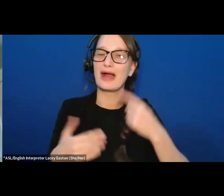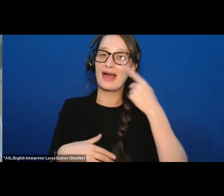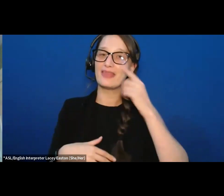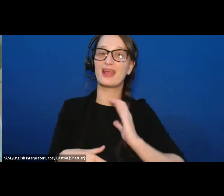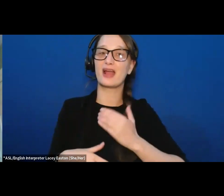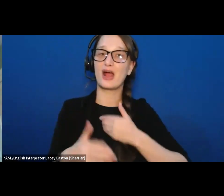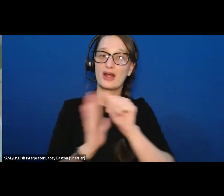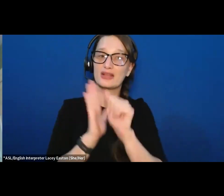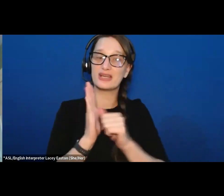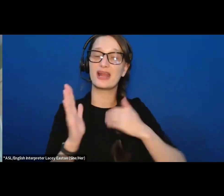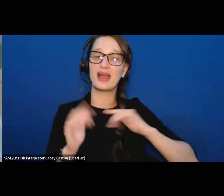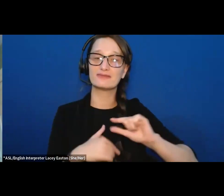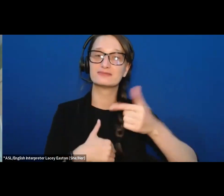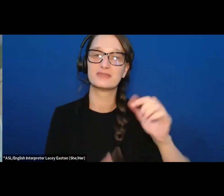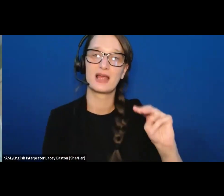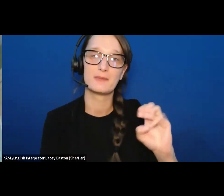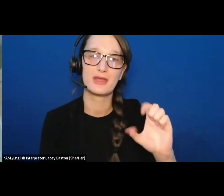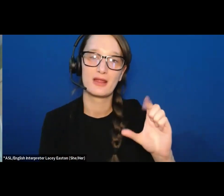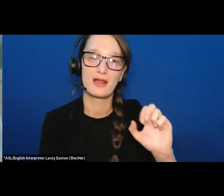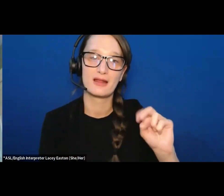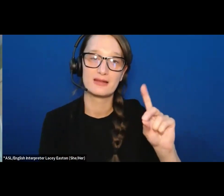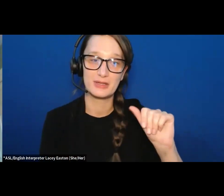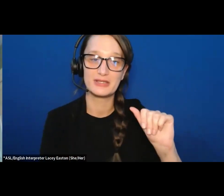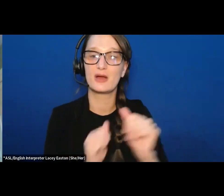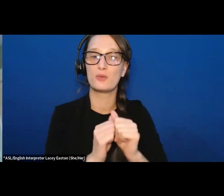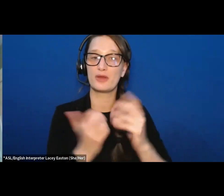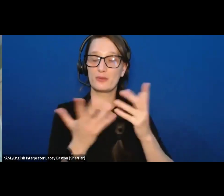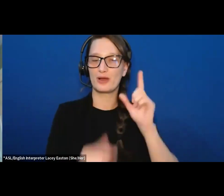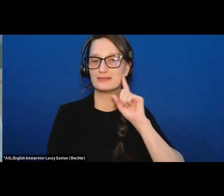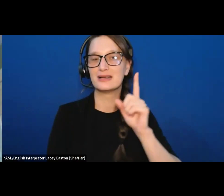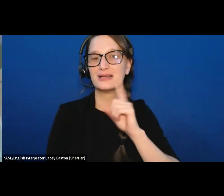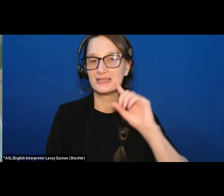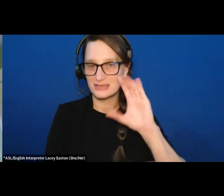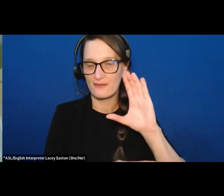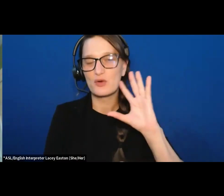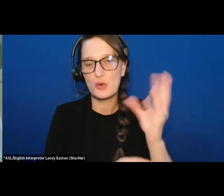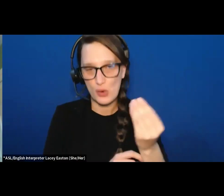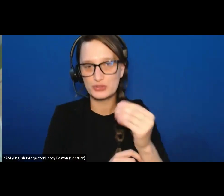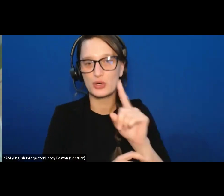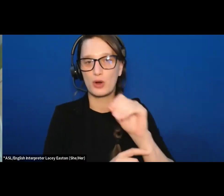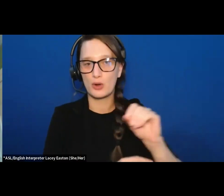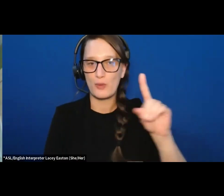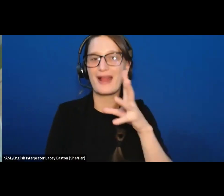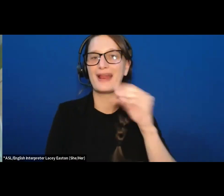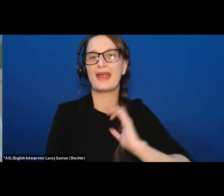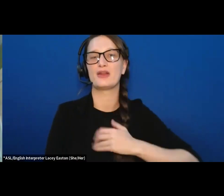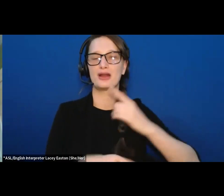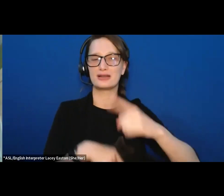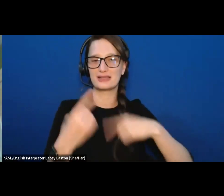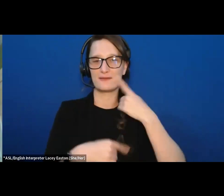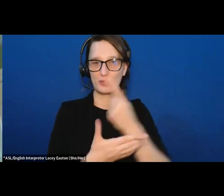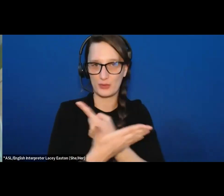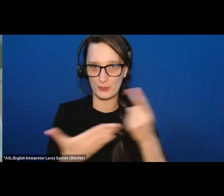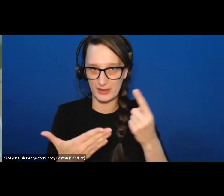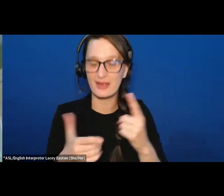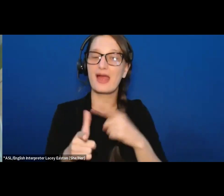up first, with the Deaf Culture 101 and also our sign of the week. And then we are